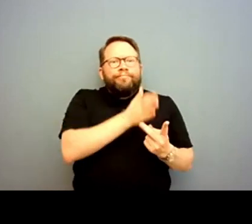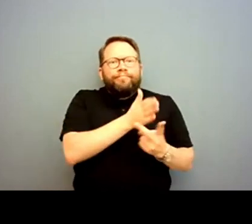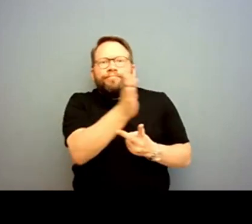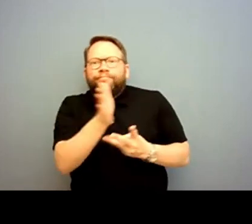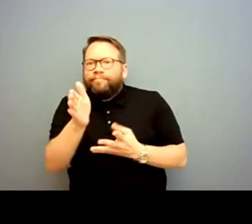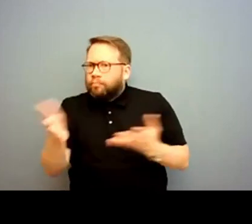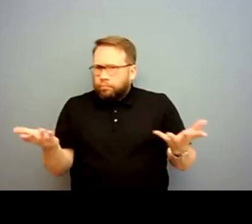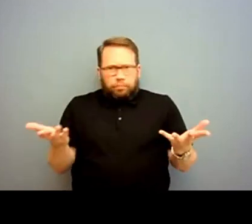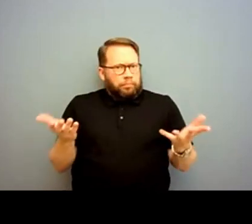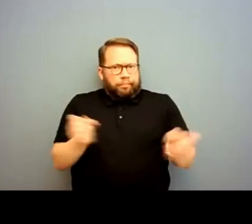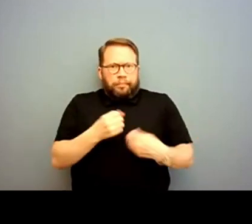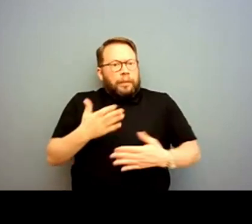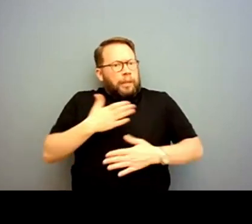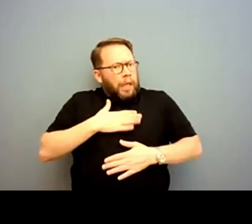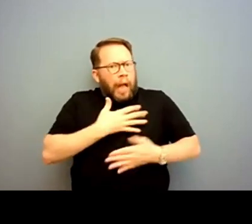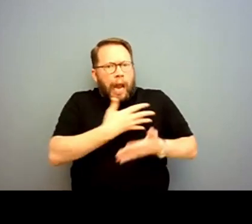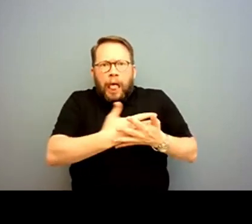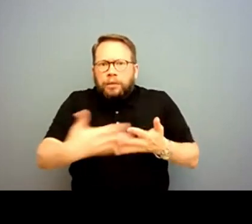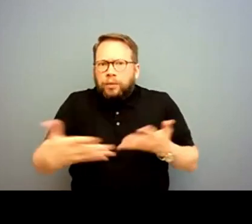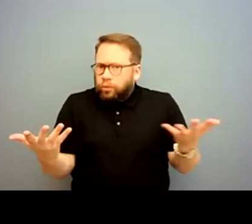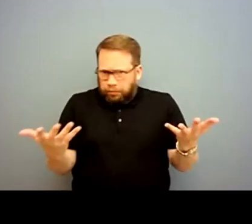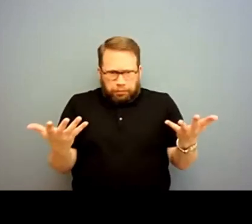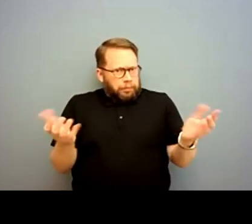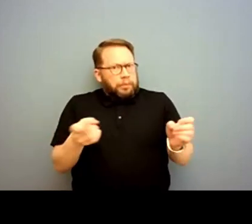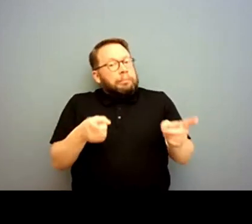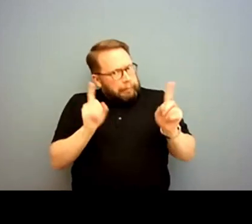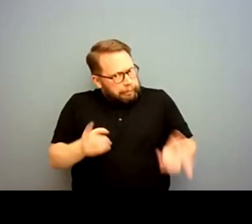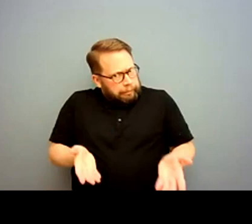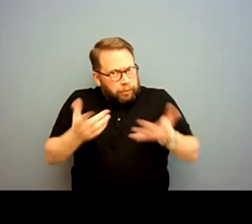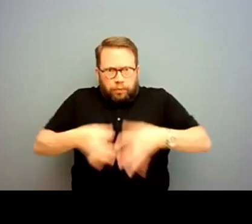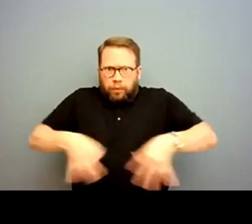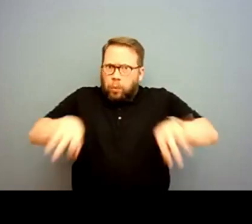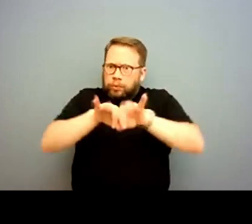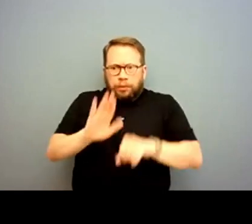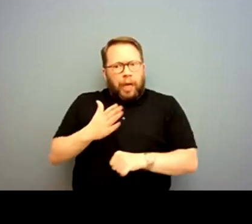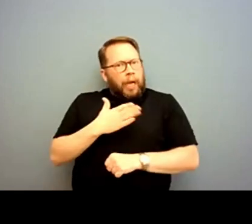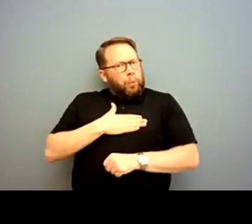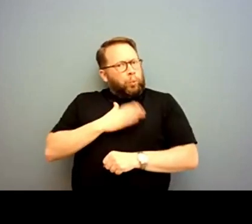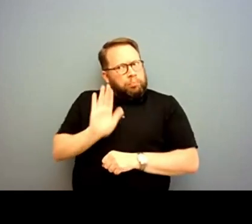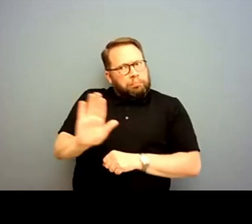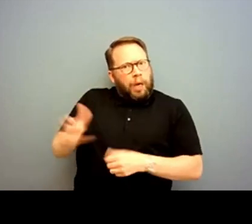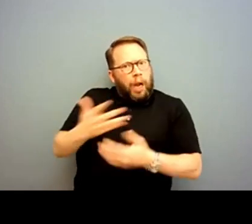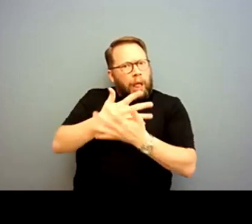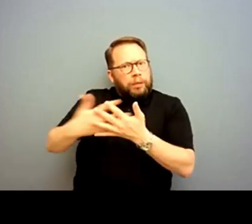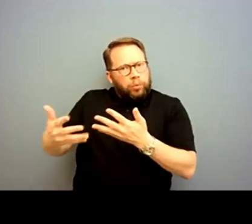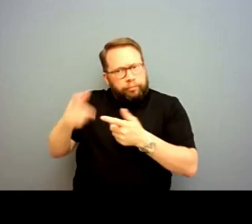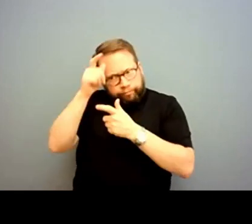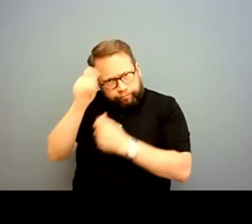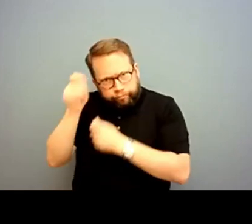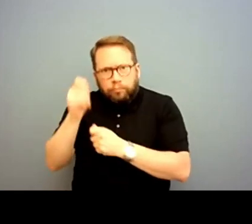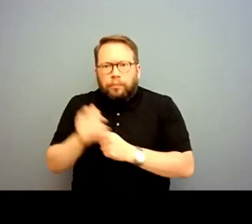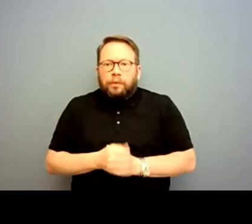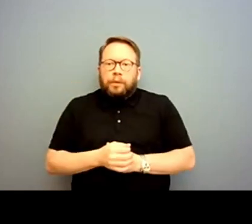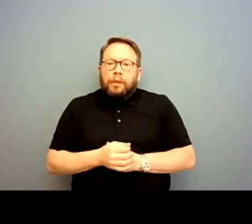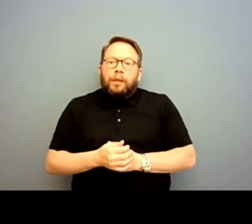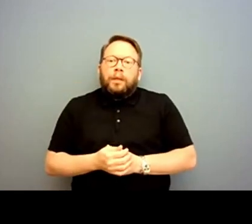in this regard. We have to find new solutions and design services which address